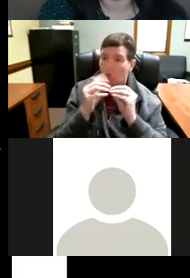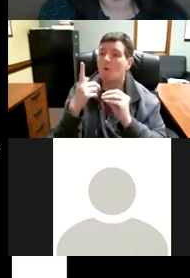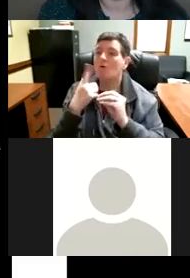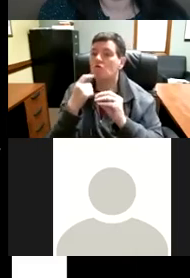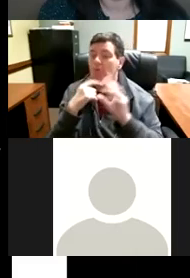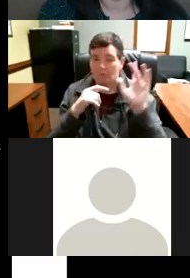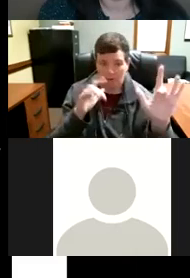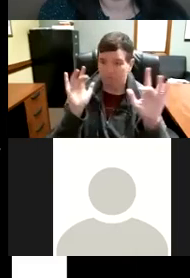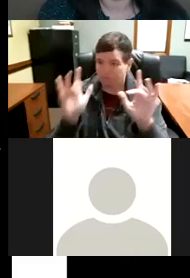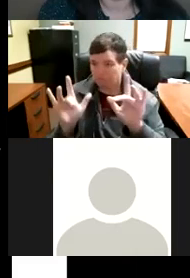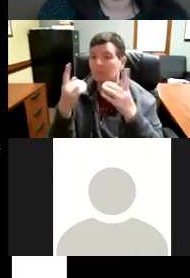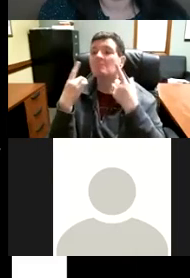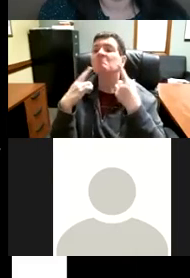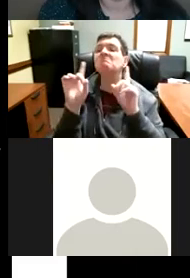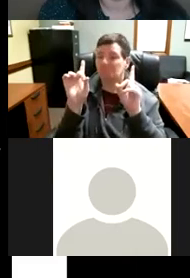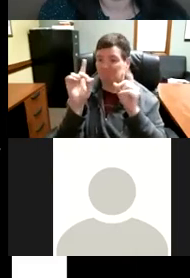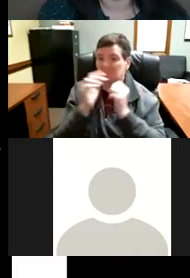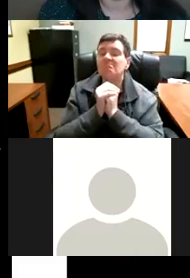that input.